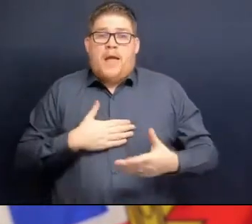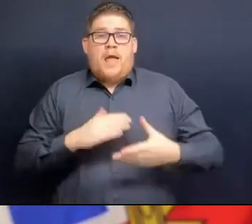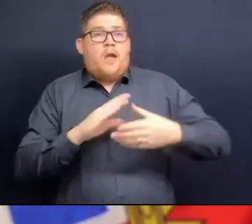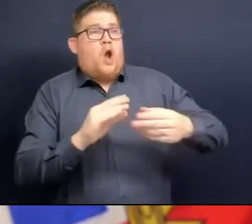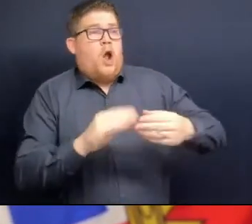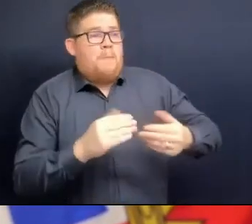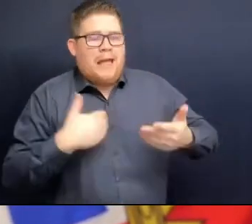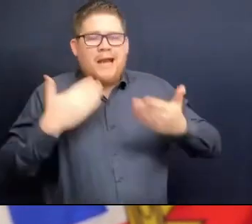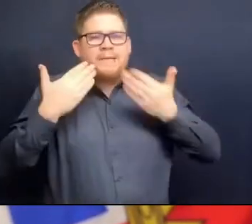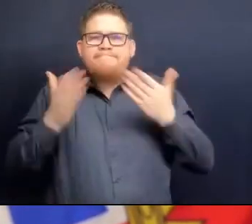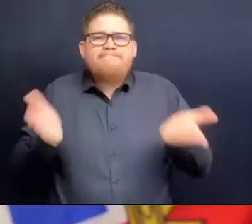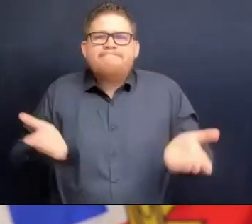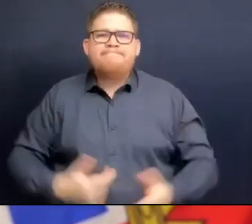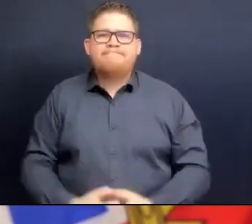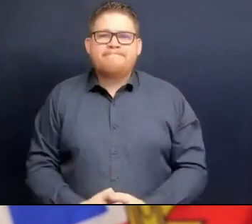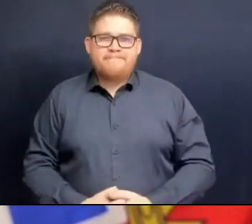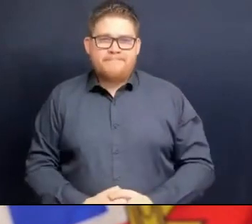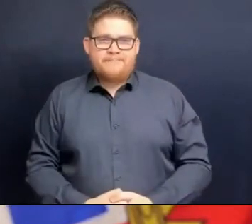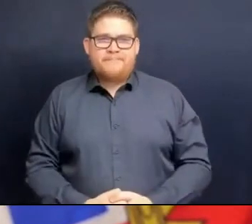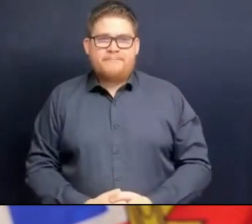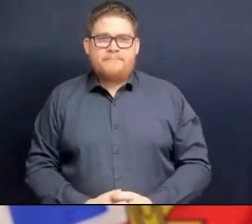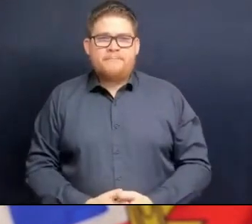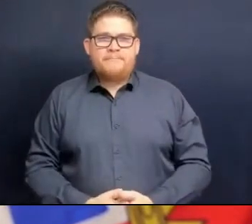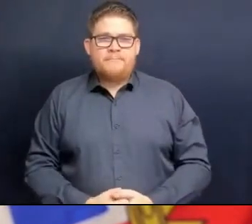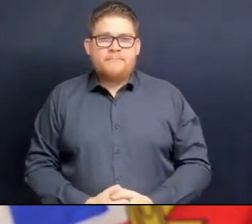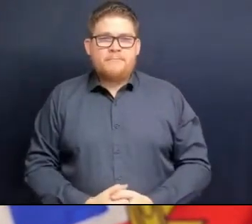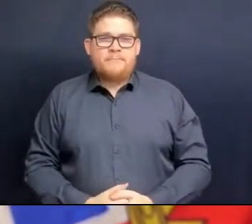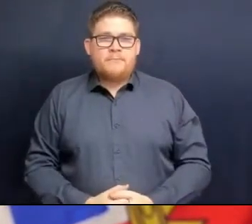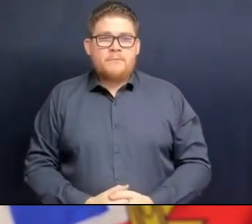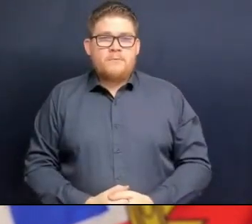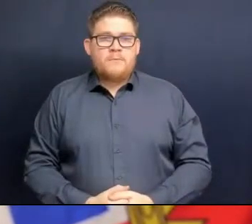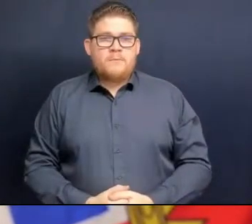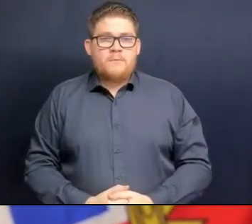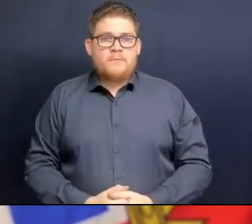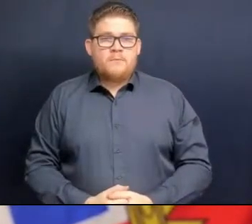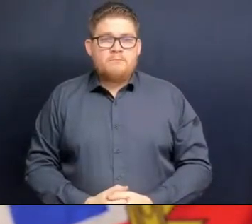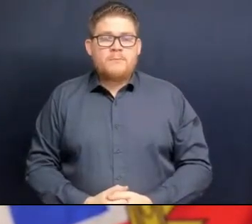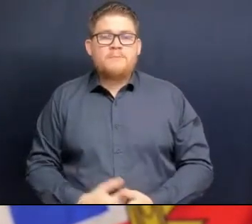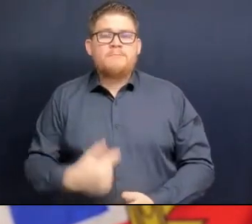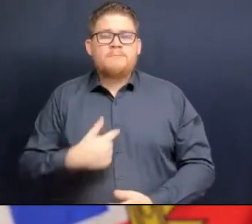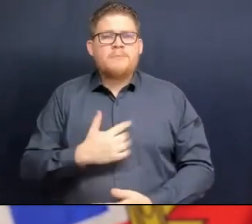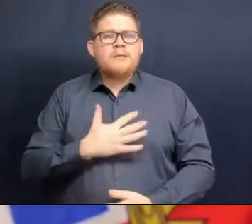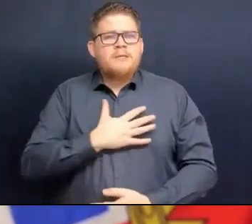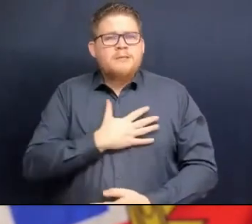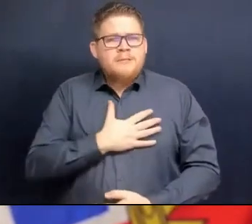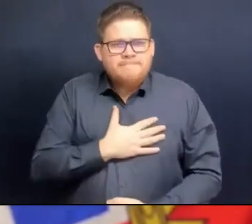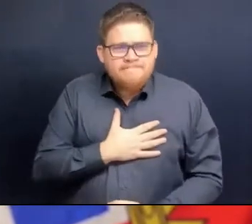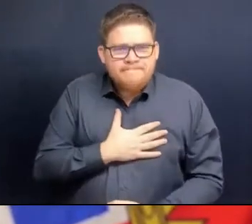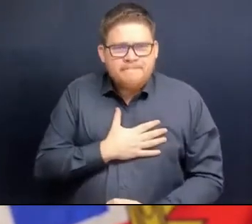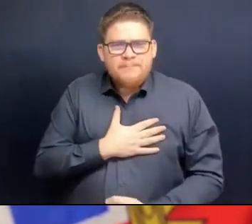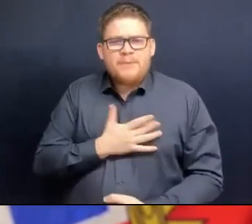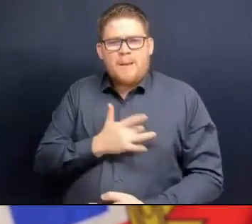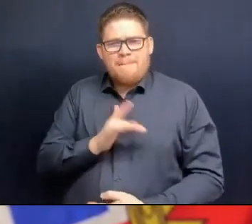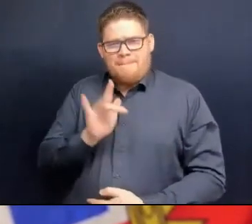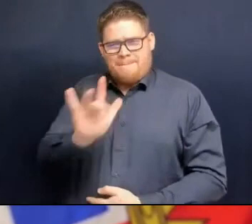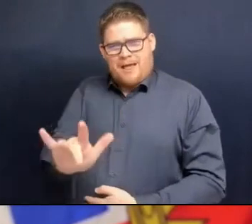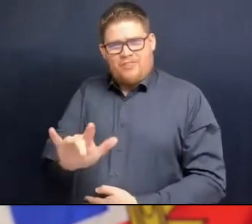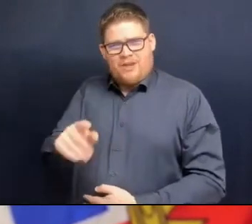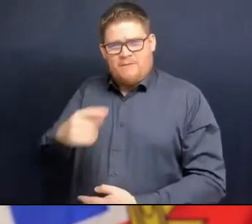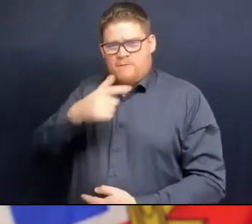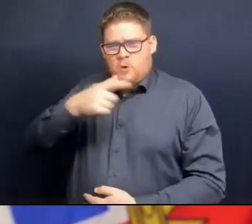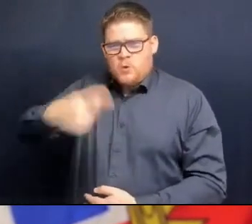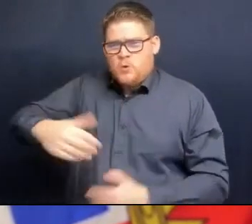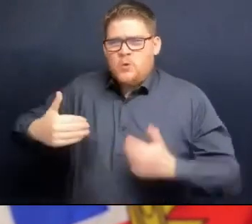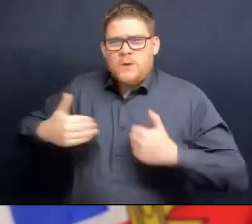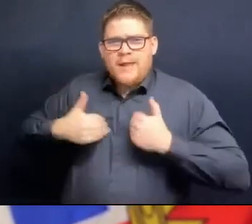is, we see that some people, and I've had a lot of empathy, as you know, over the last 2 years for